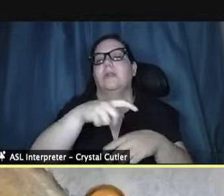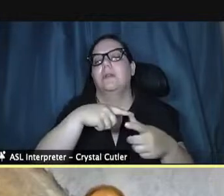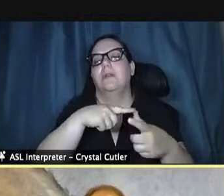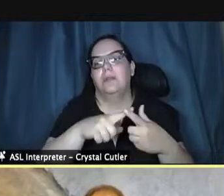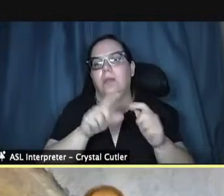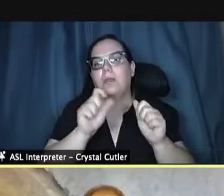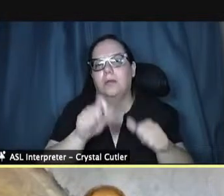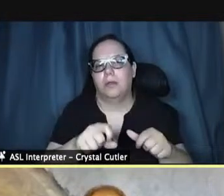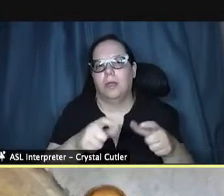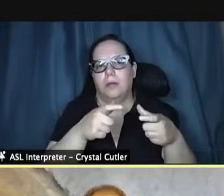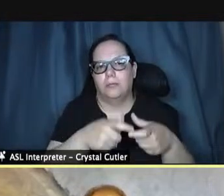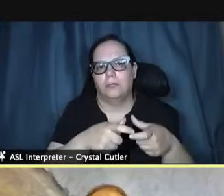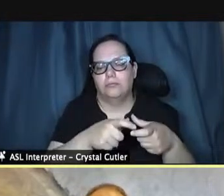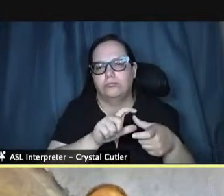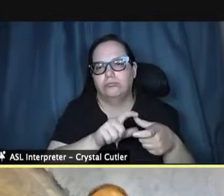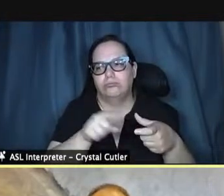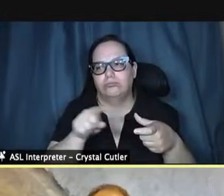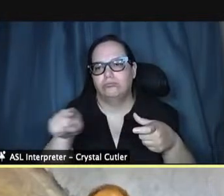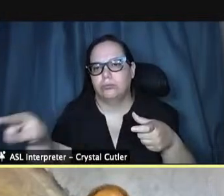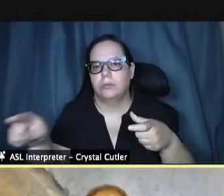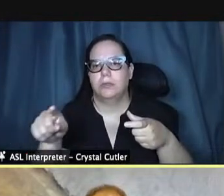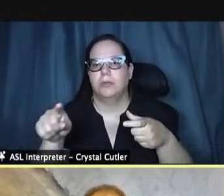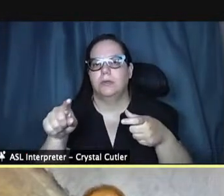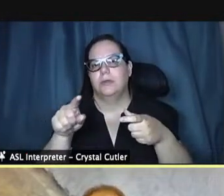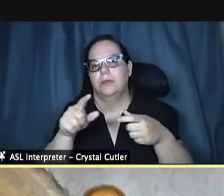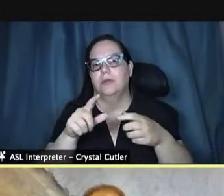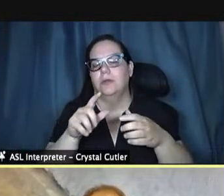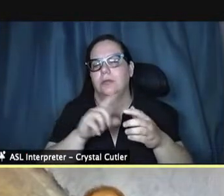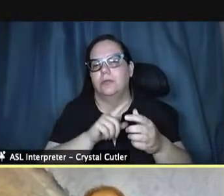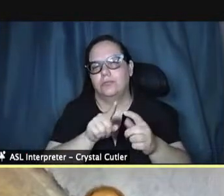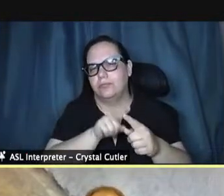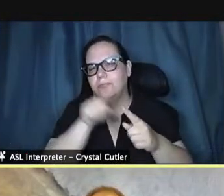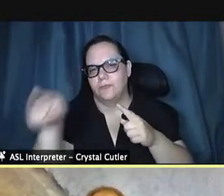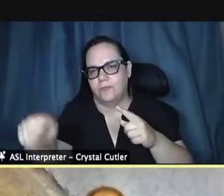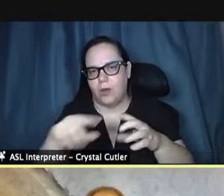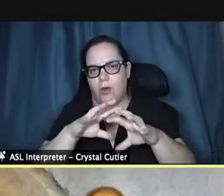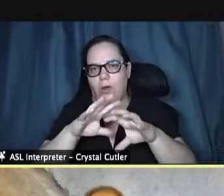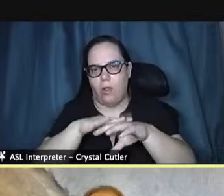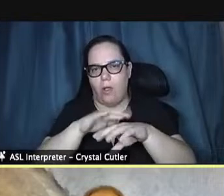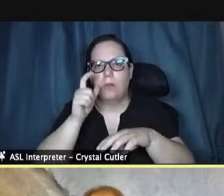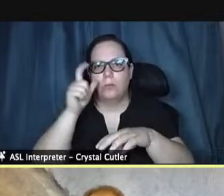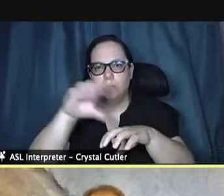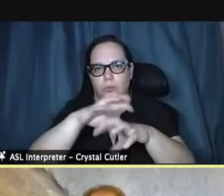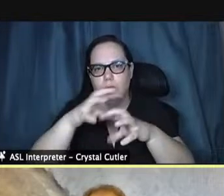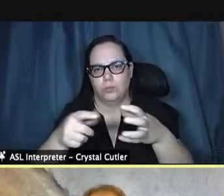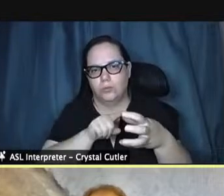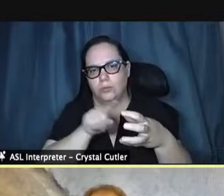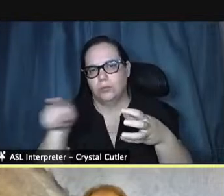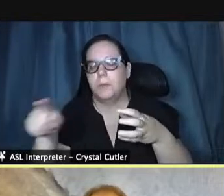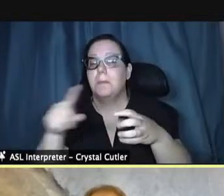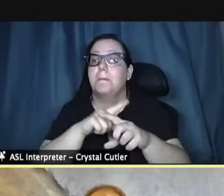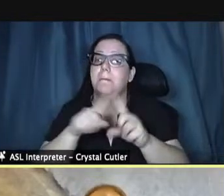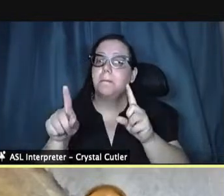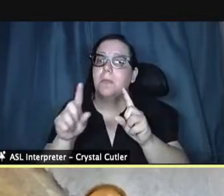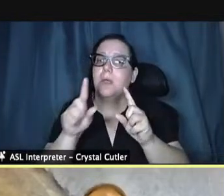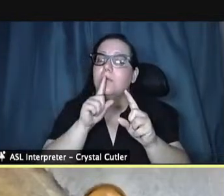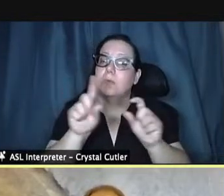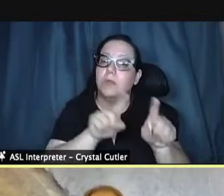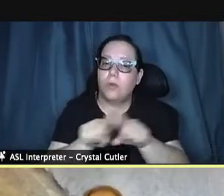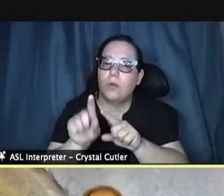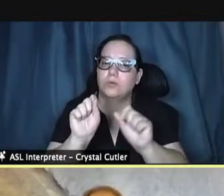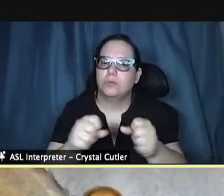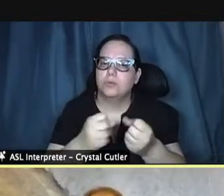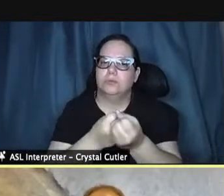to a large human lander. Applications could include landing cargo to support astronauts, but